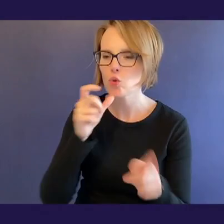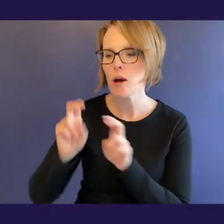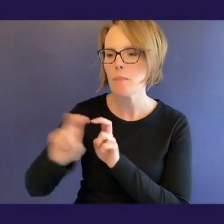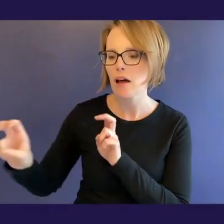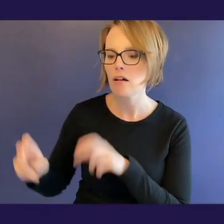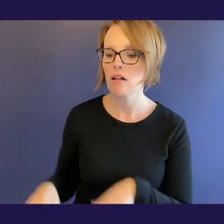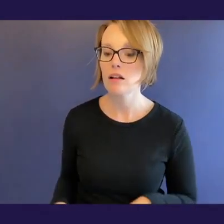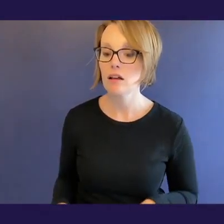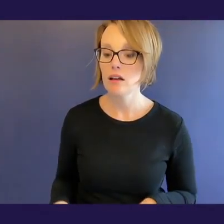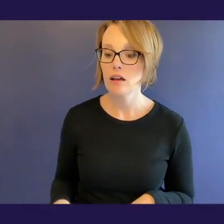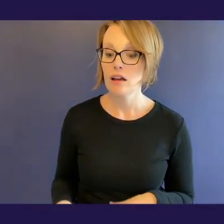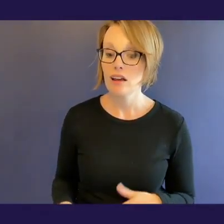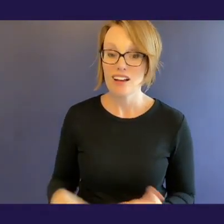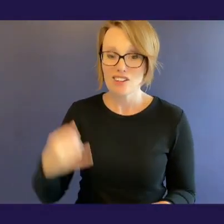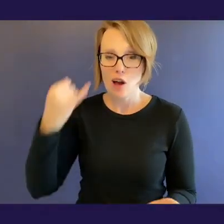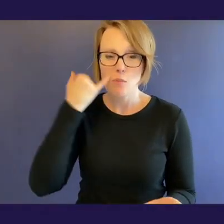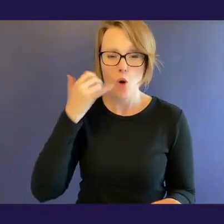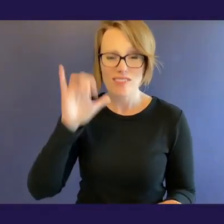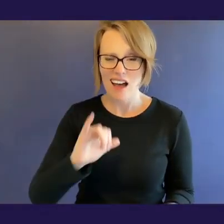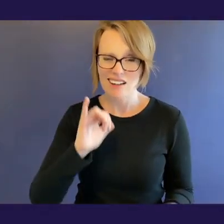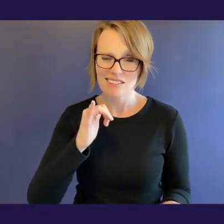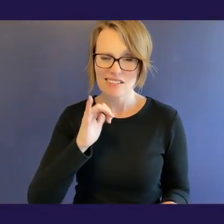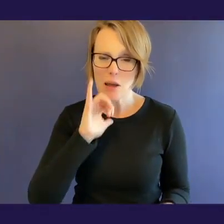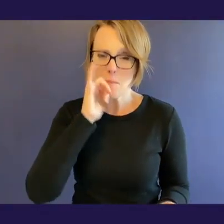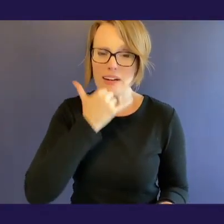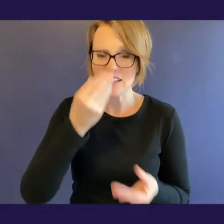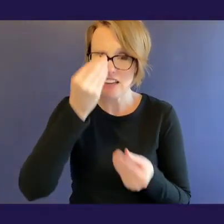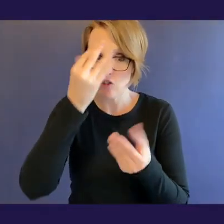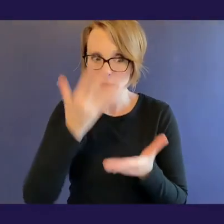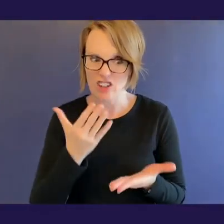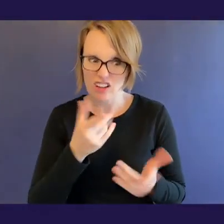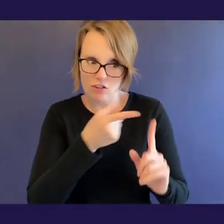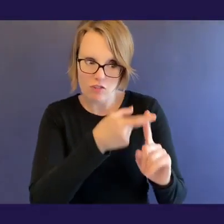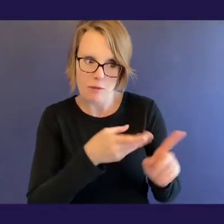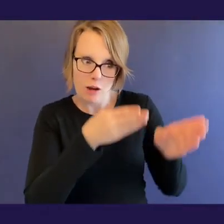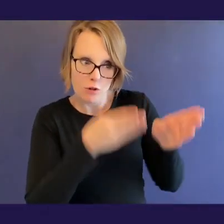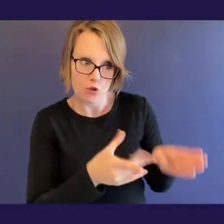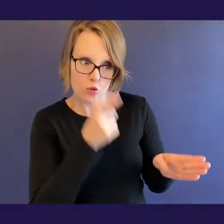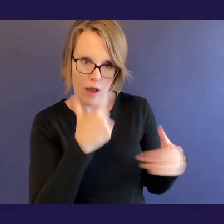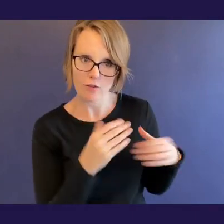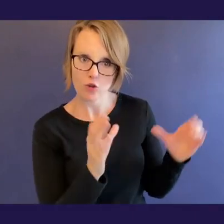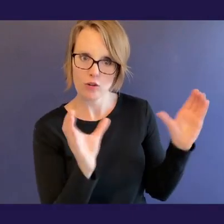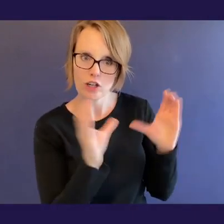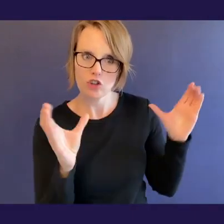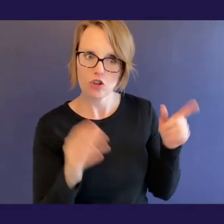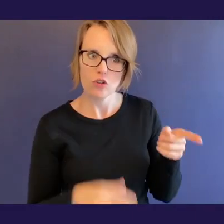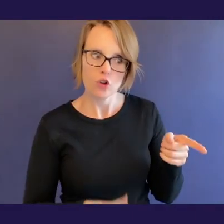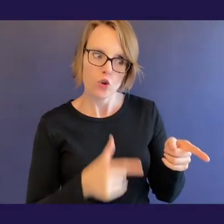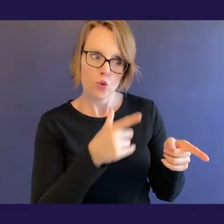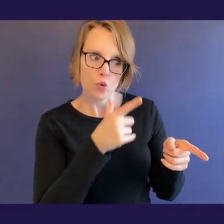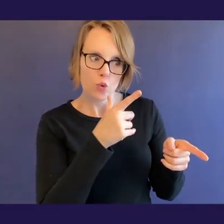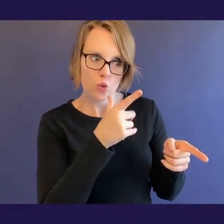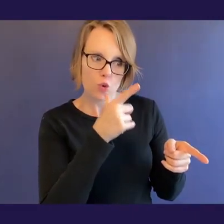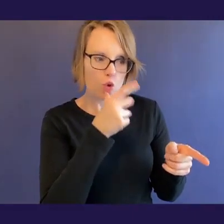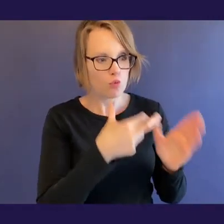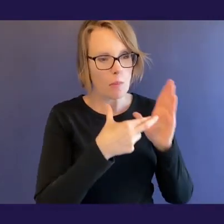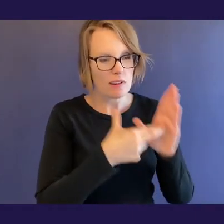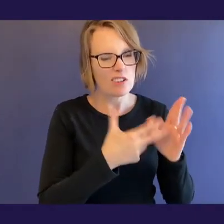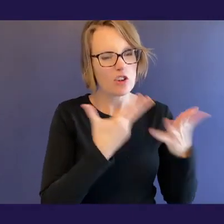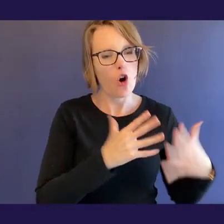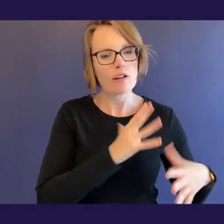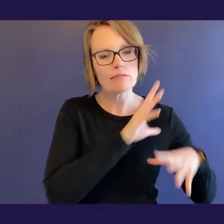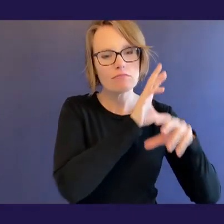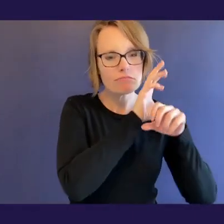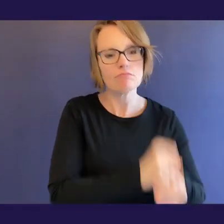is presented by somebody who appears to be credentialed or representing a trusted institution? Do you have any thoughts on